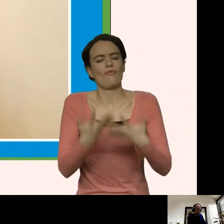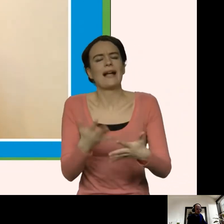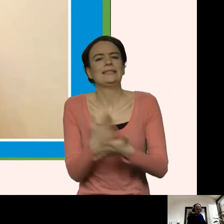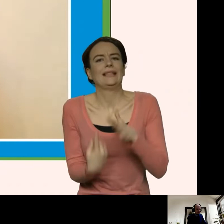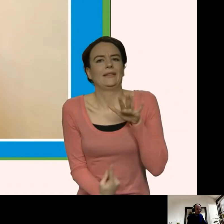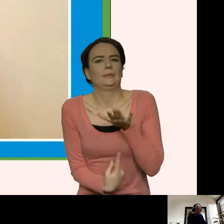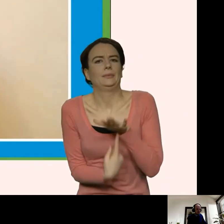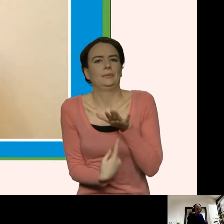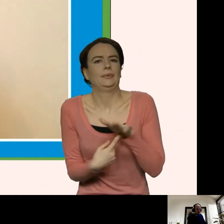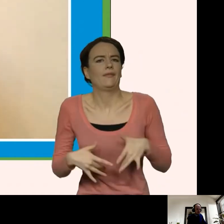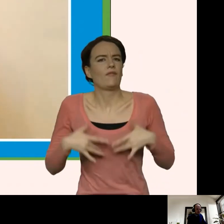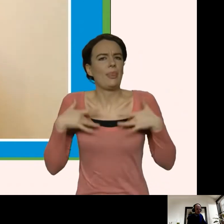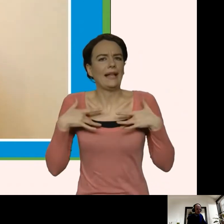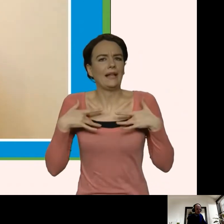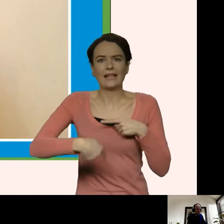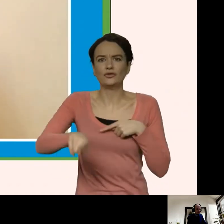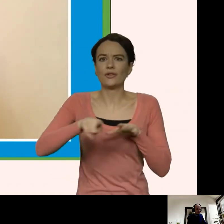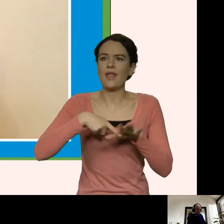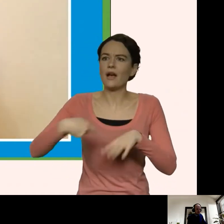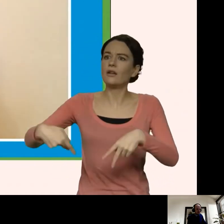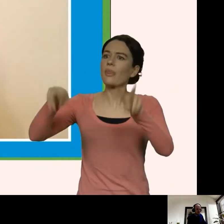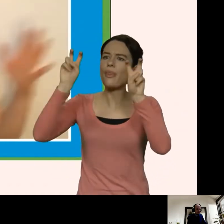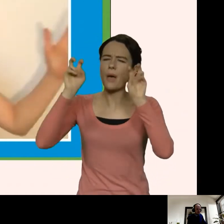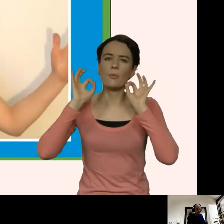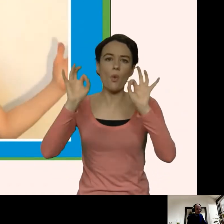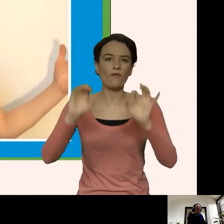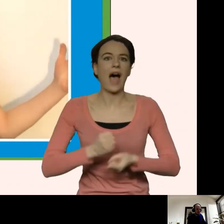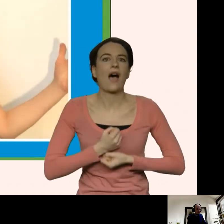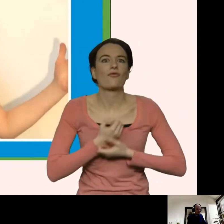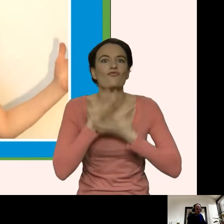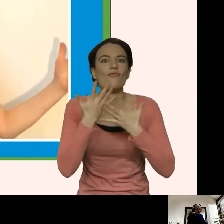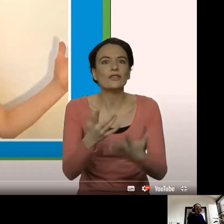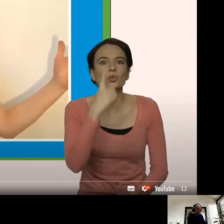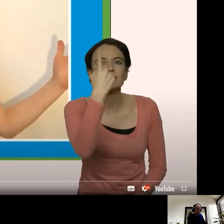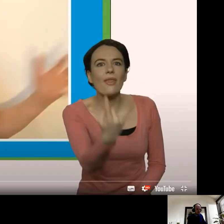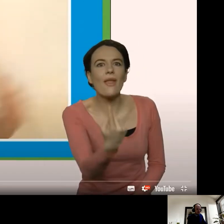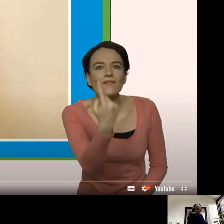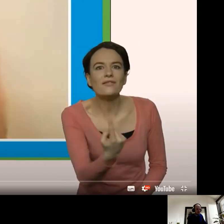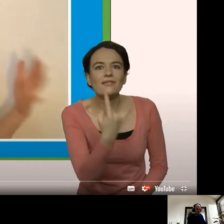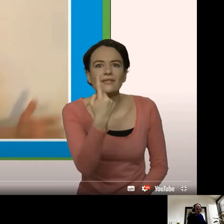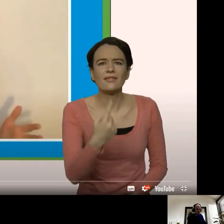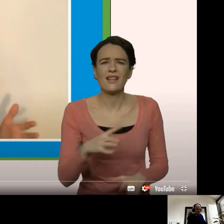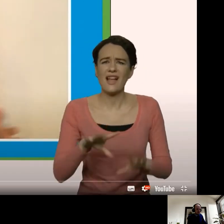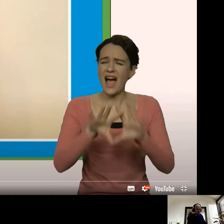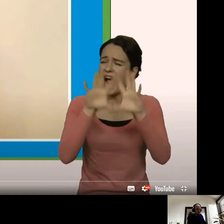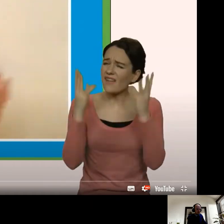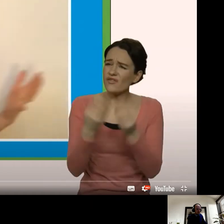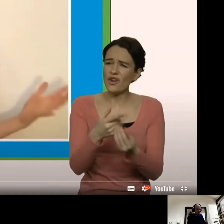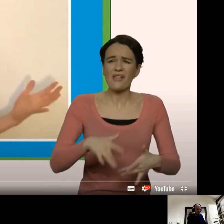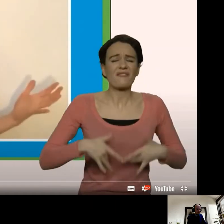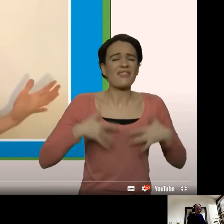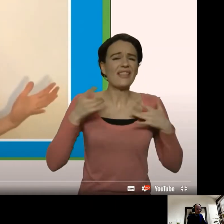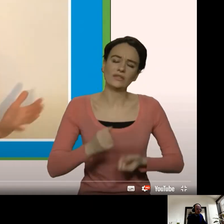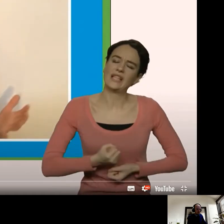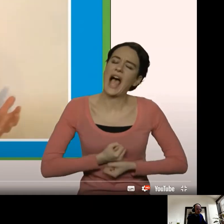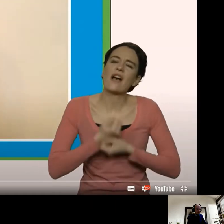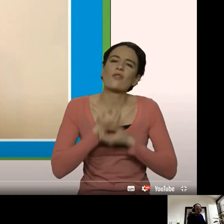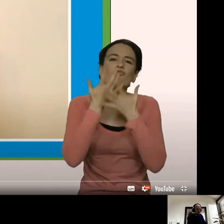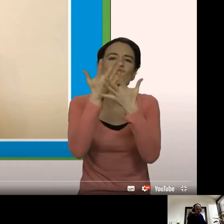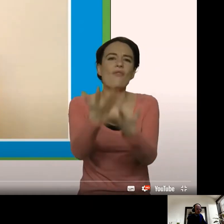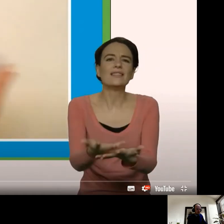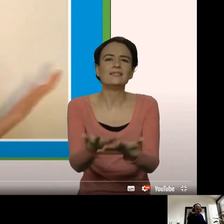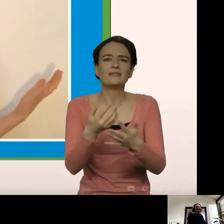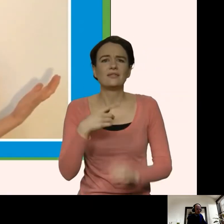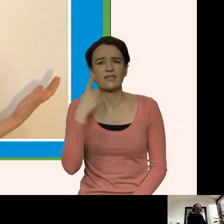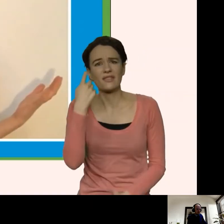express those feelings. So this year's theme is perfect. Express yourself. For everything you're feeling, there's a way to express it. It could